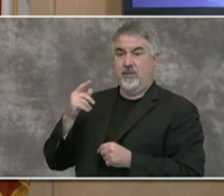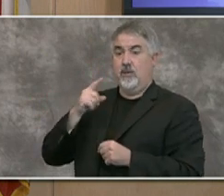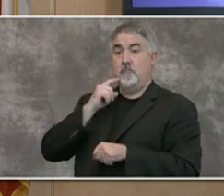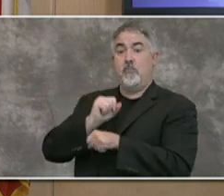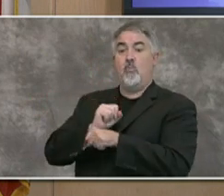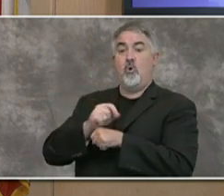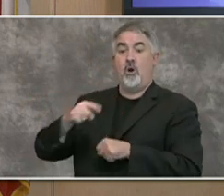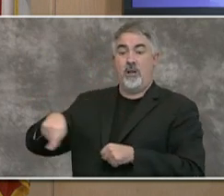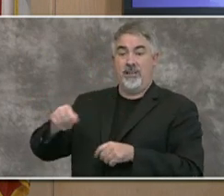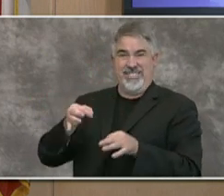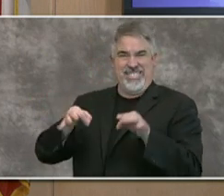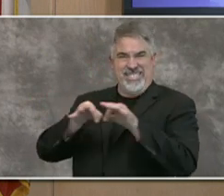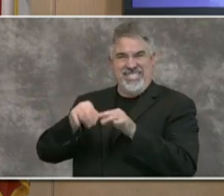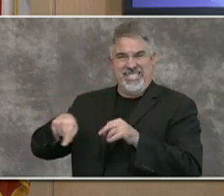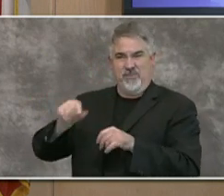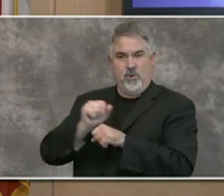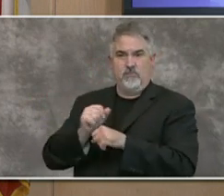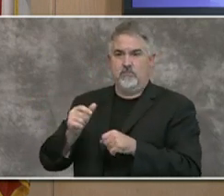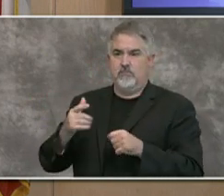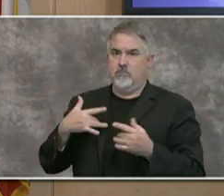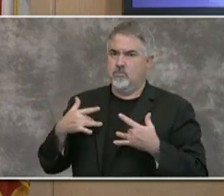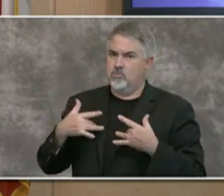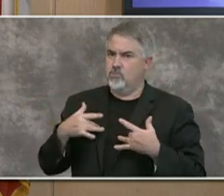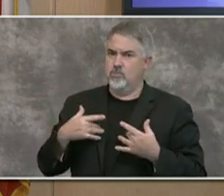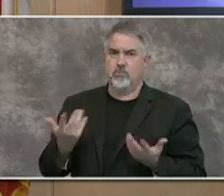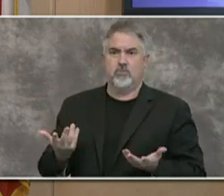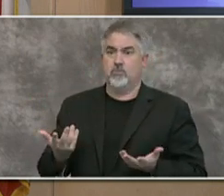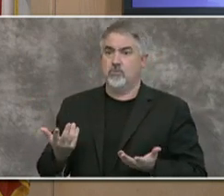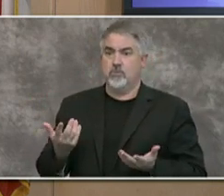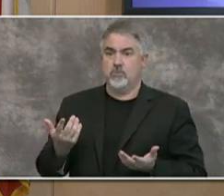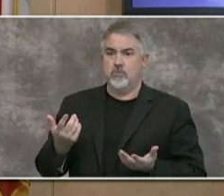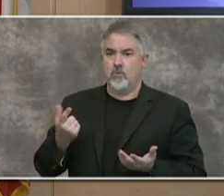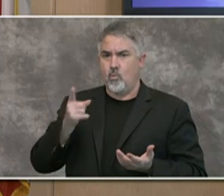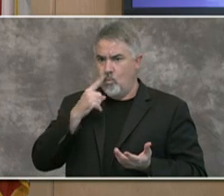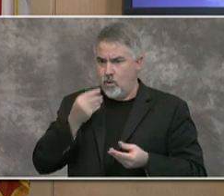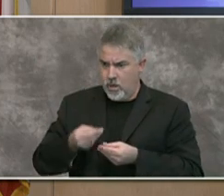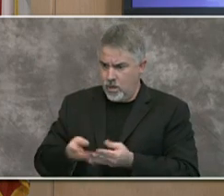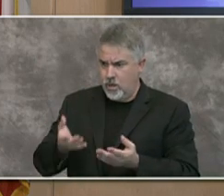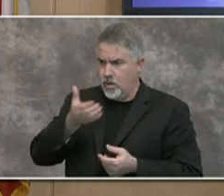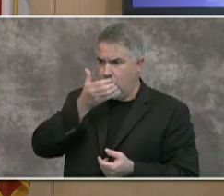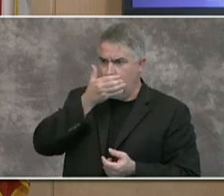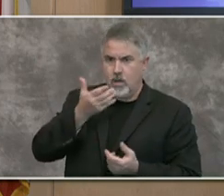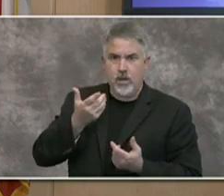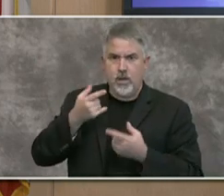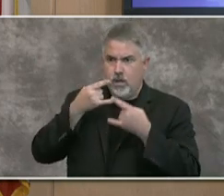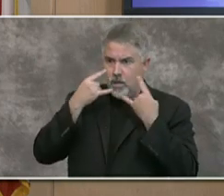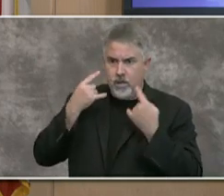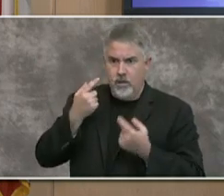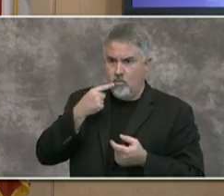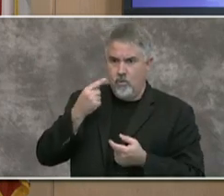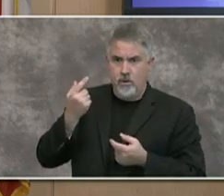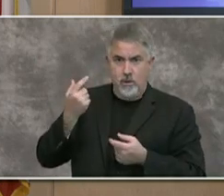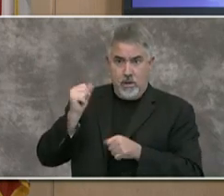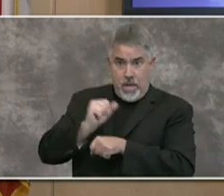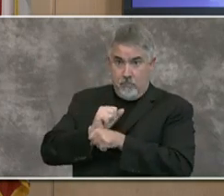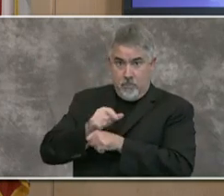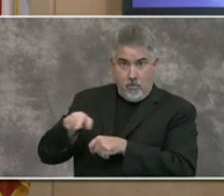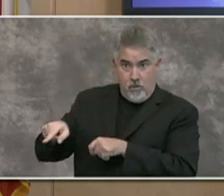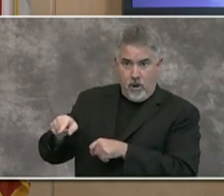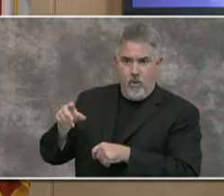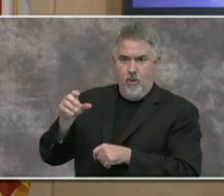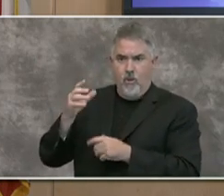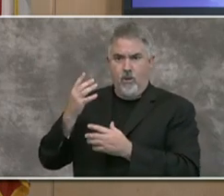about their work environment. Who is supposed to provide them with masks? Are the employers responsible for providing masks and gloves? And